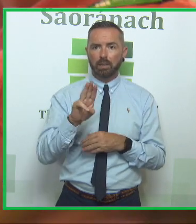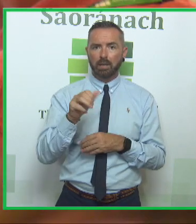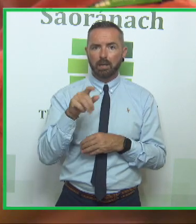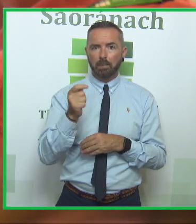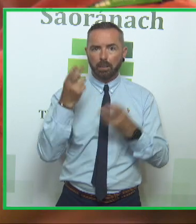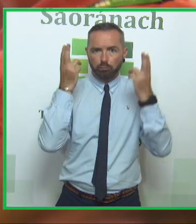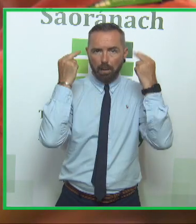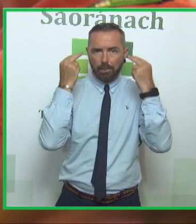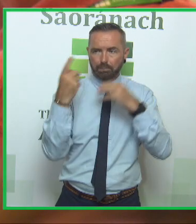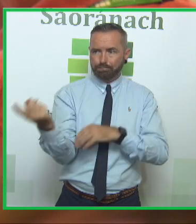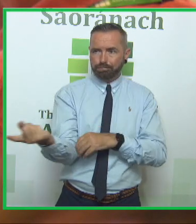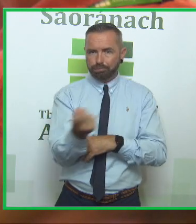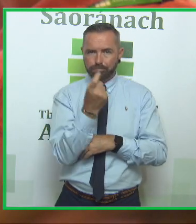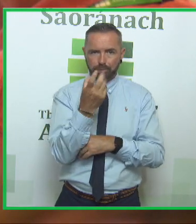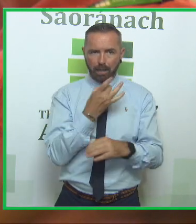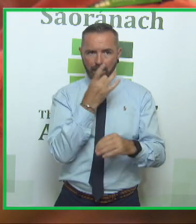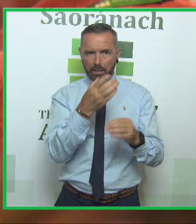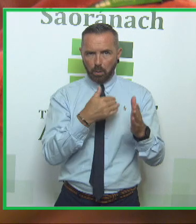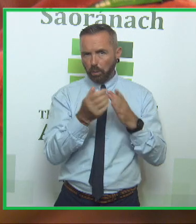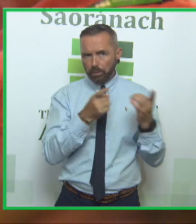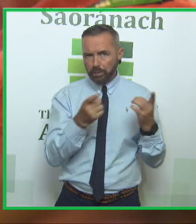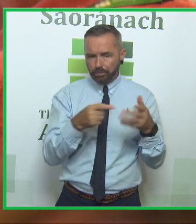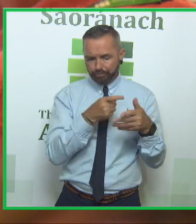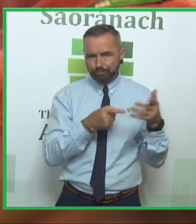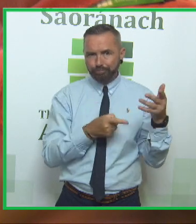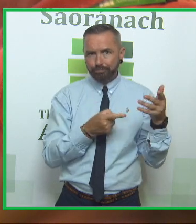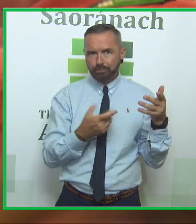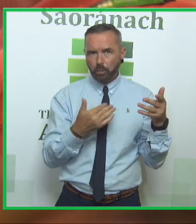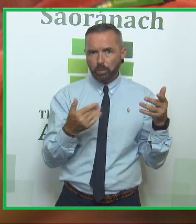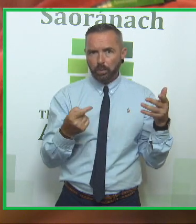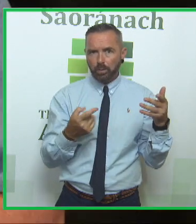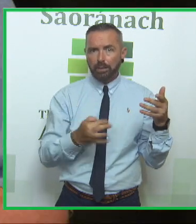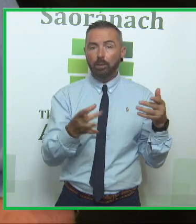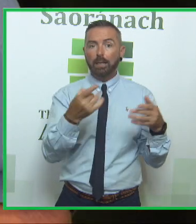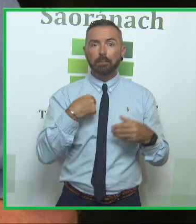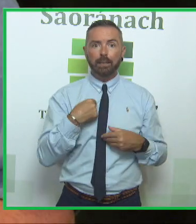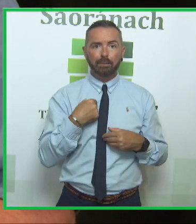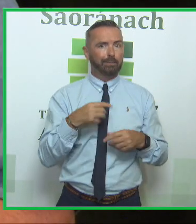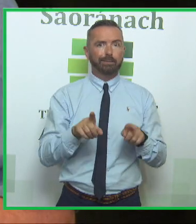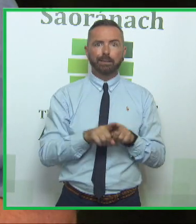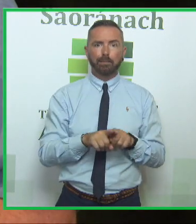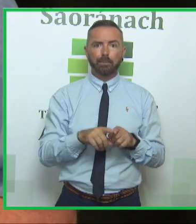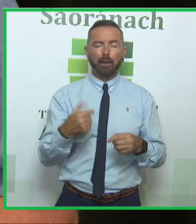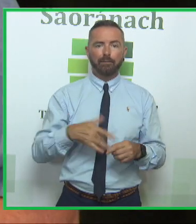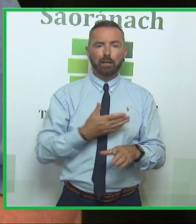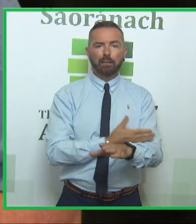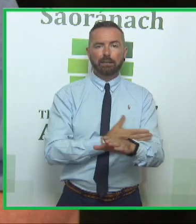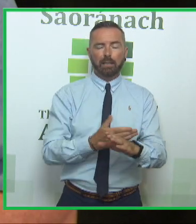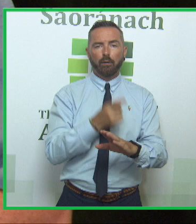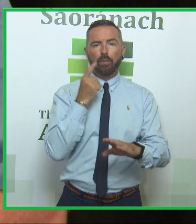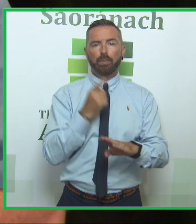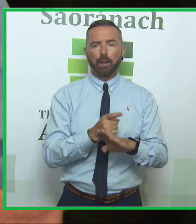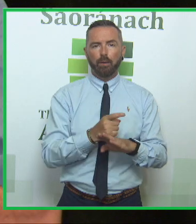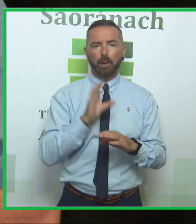of Enterprise, what the hell do we do? And if you ask me that question, that's the keystone, that's the starting point, because